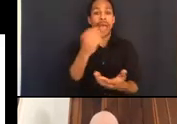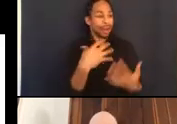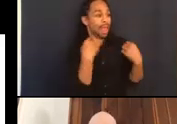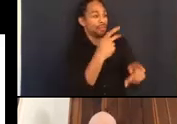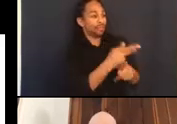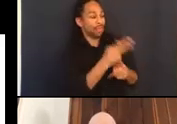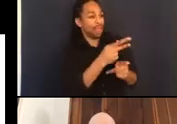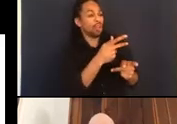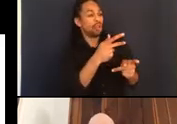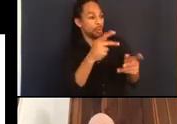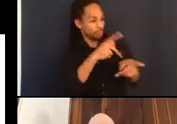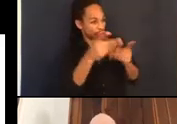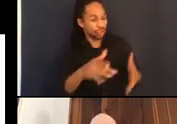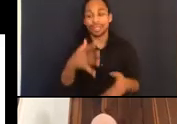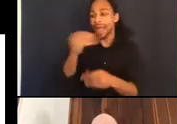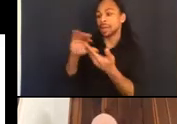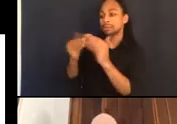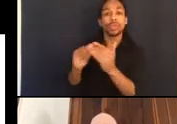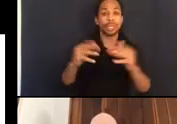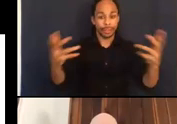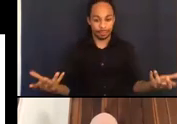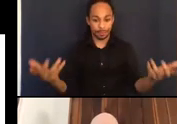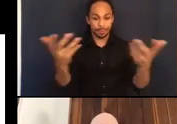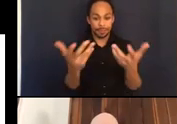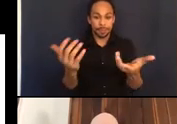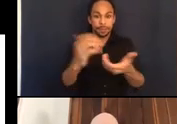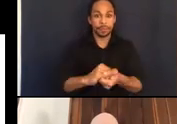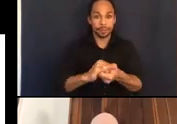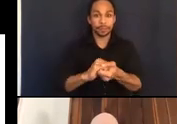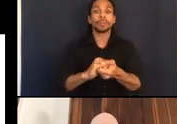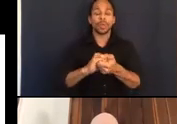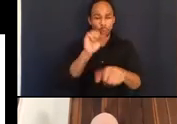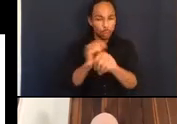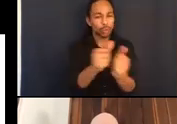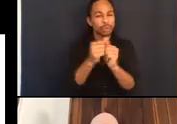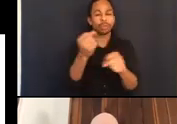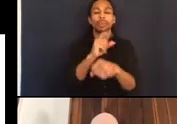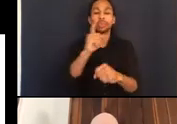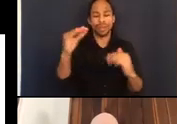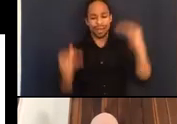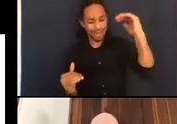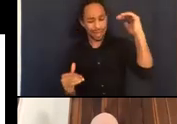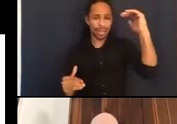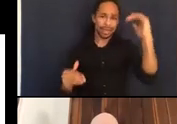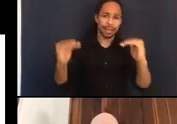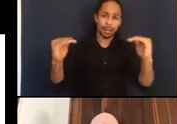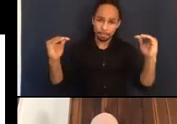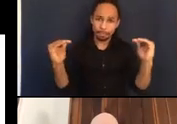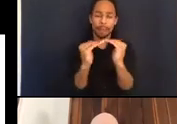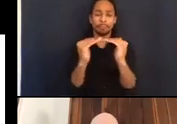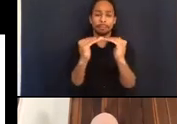change social structures so that we can have a more equitable and more healthy all